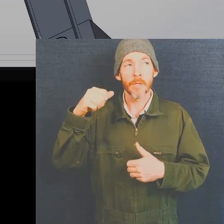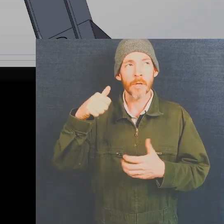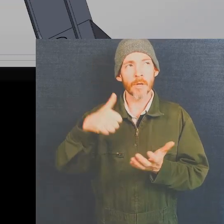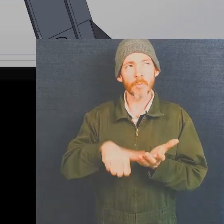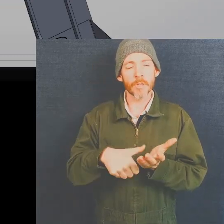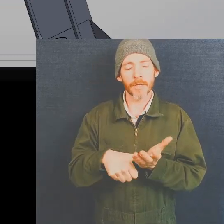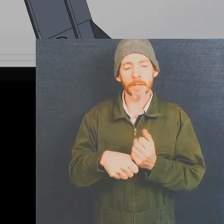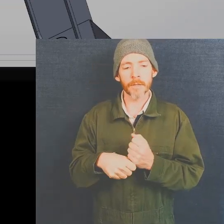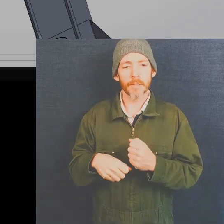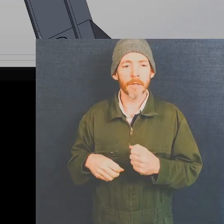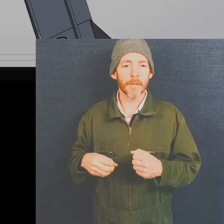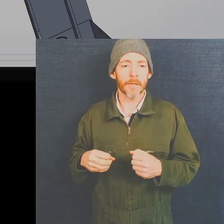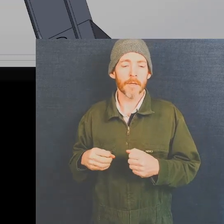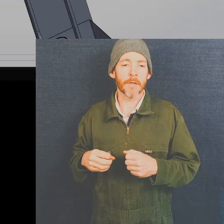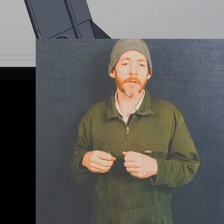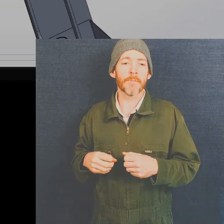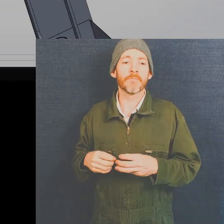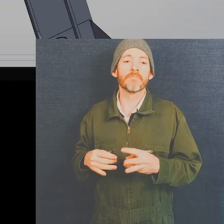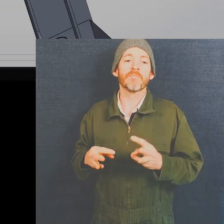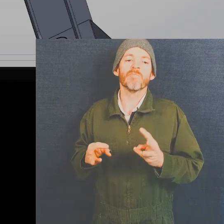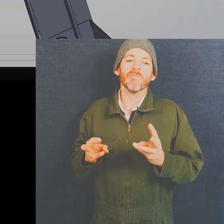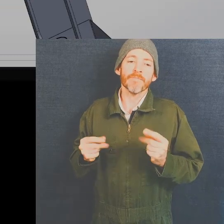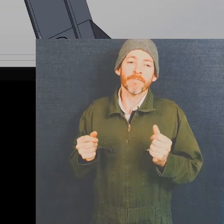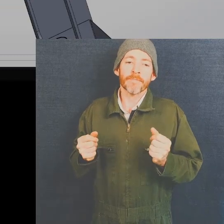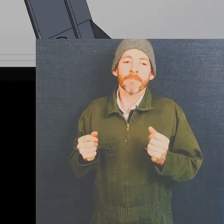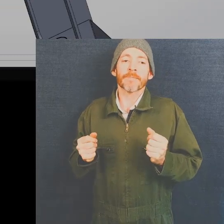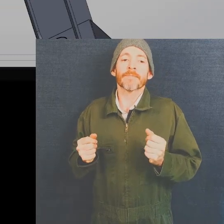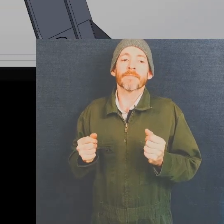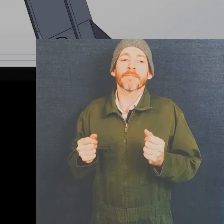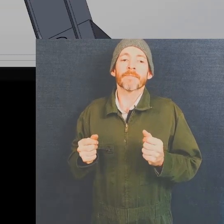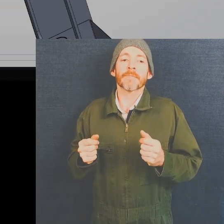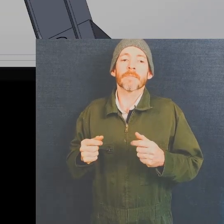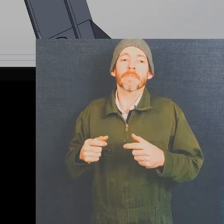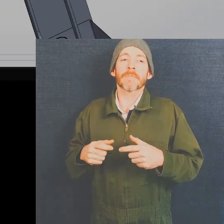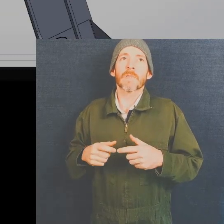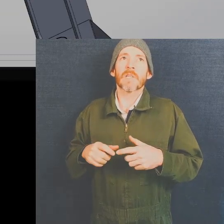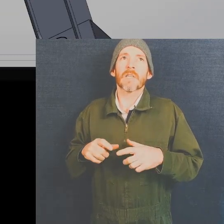3D printing it? Um,